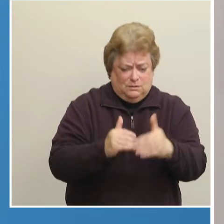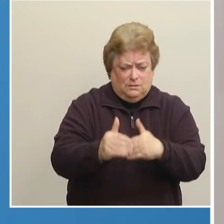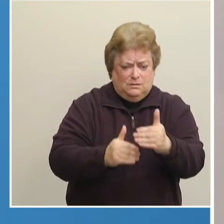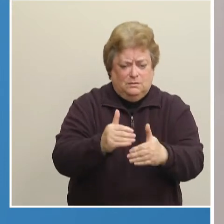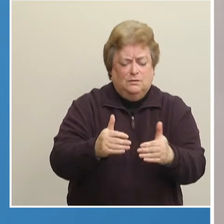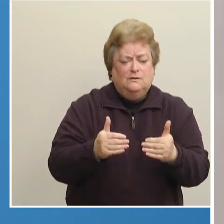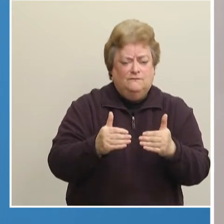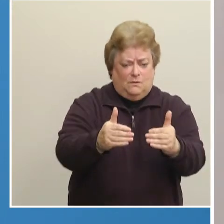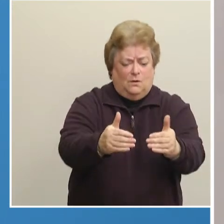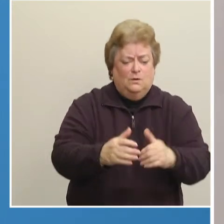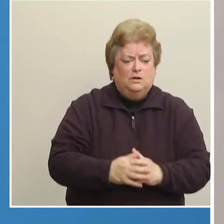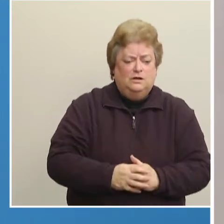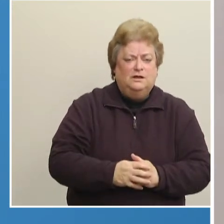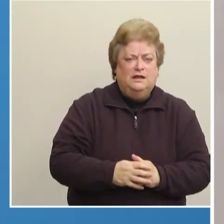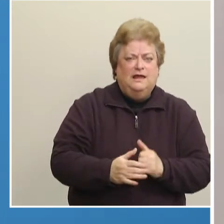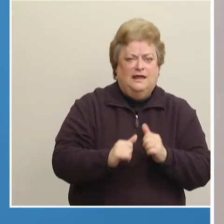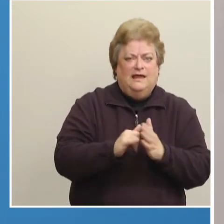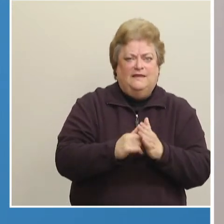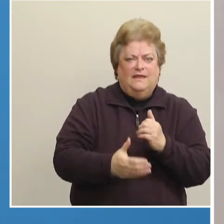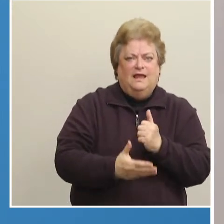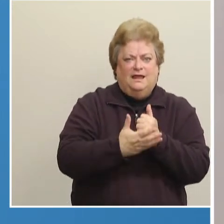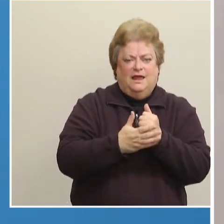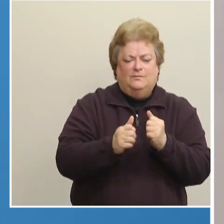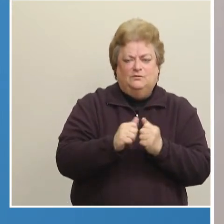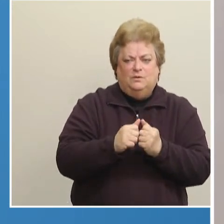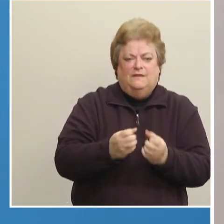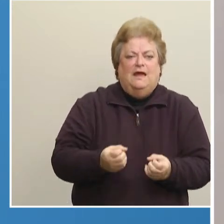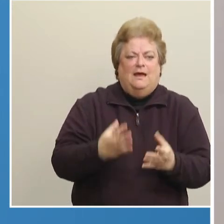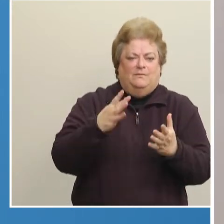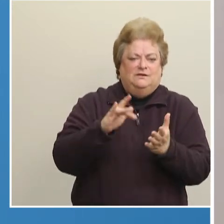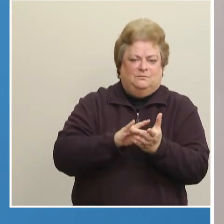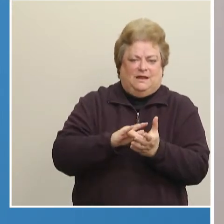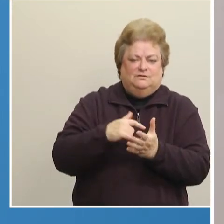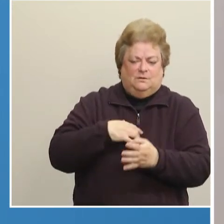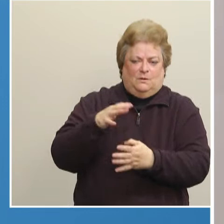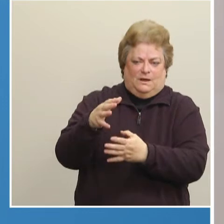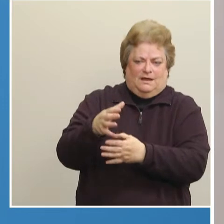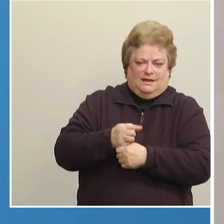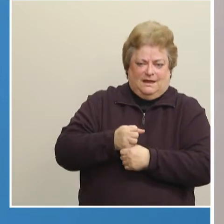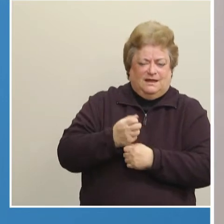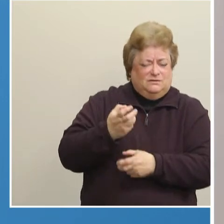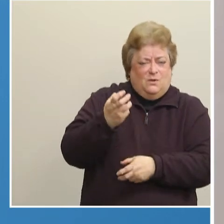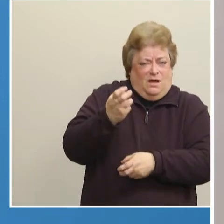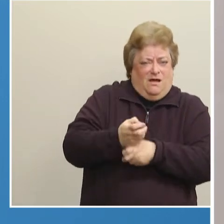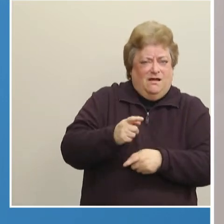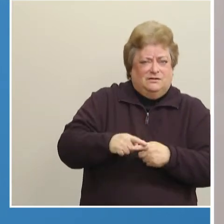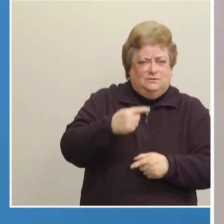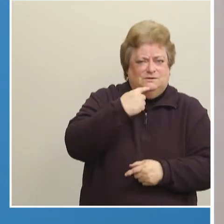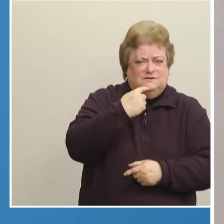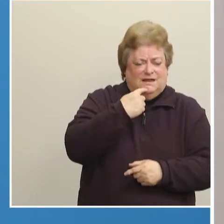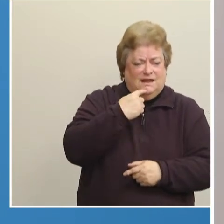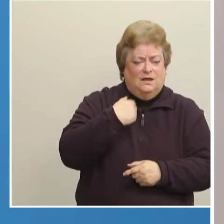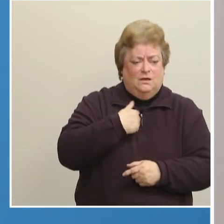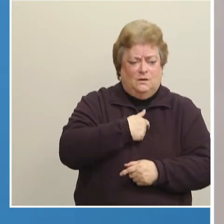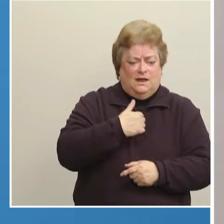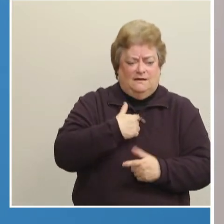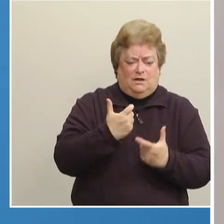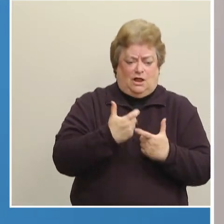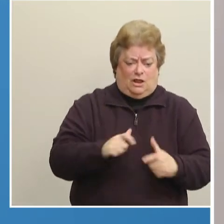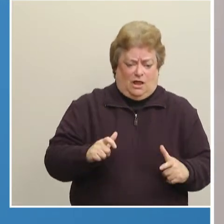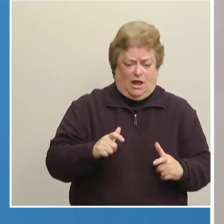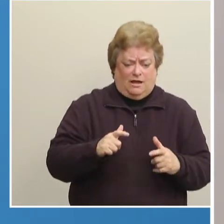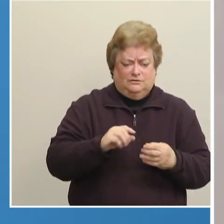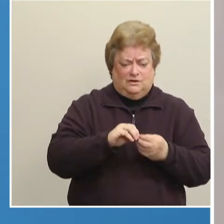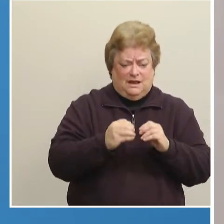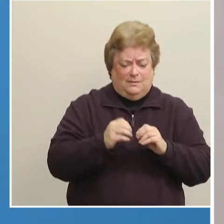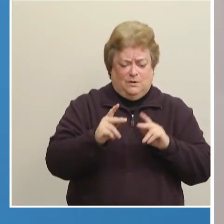that's helpful related to the doses of vaccine they're getting. So it's really hard to say. We have a large population between